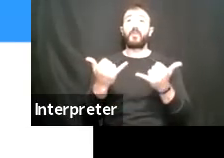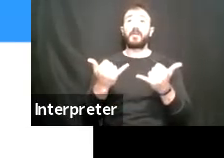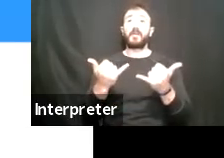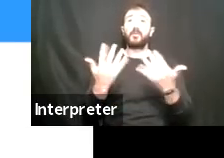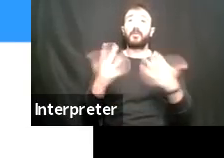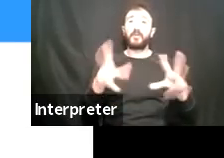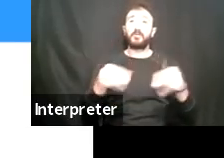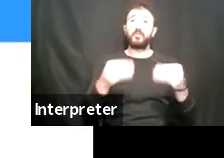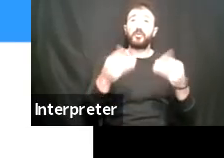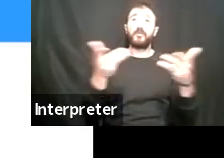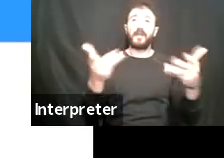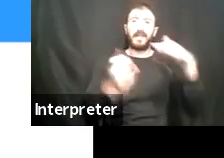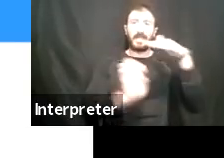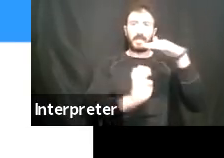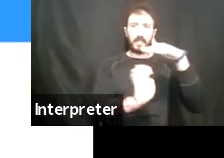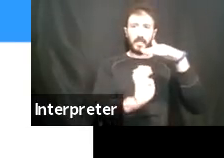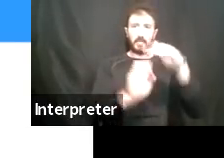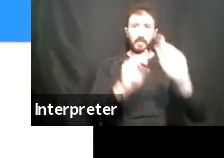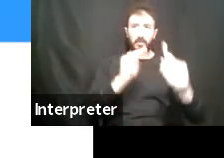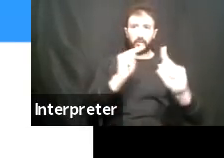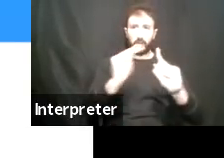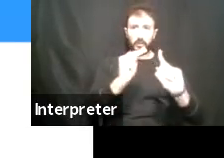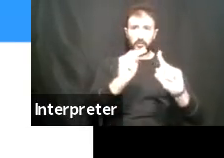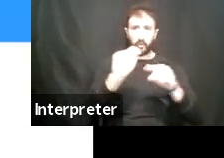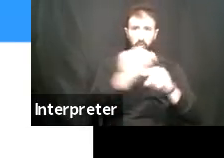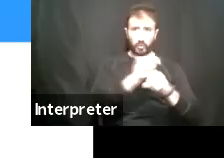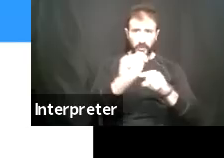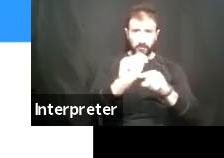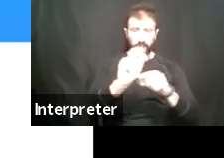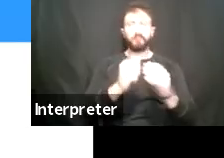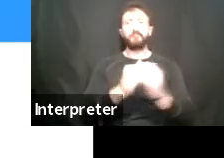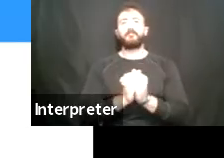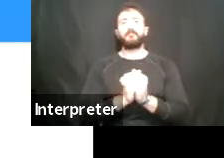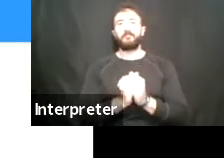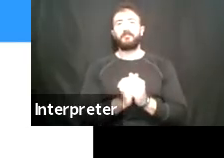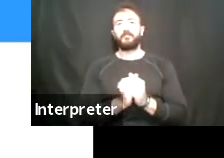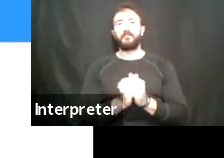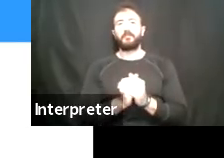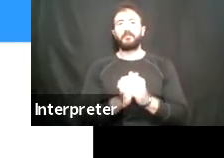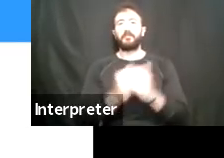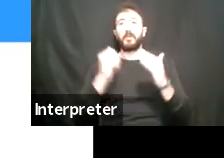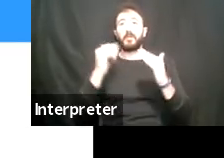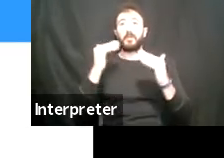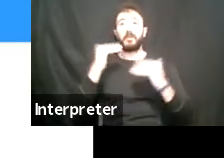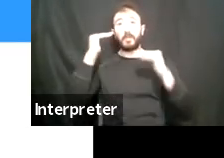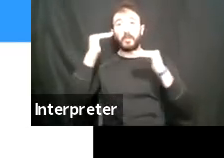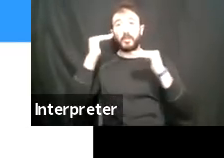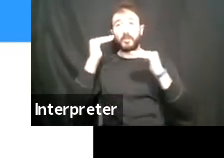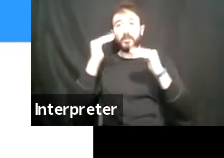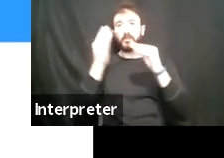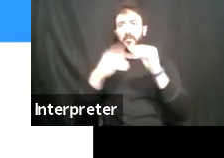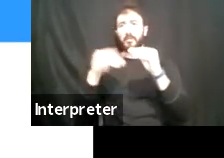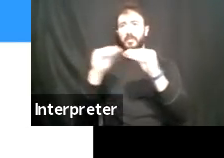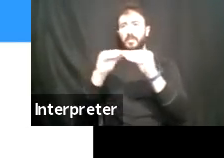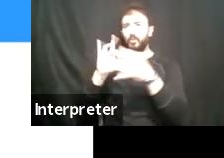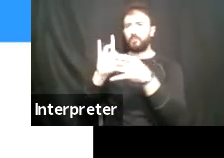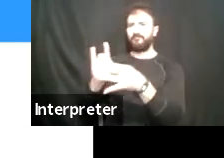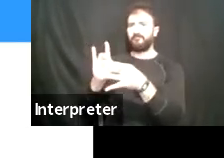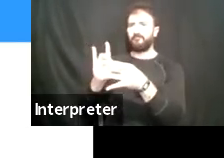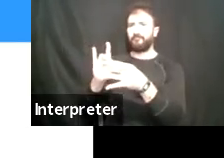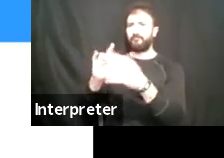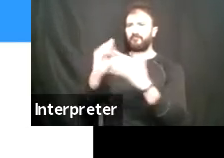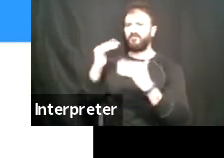an elementary lens. However, the adult obviously is more geared for the adults. Secondary